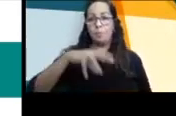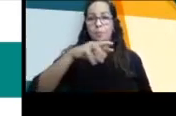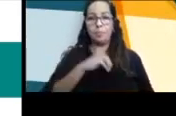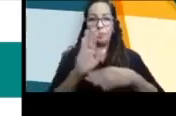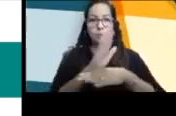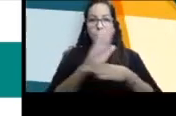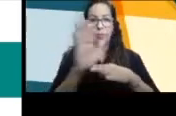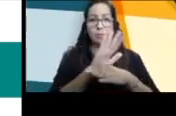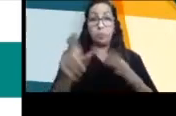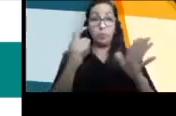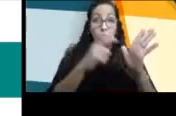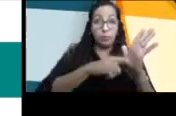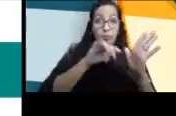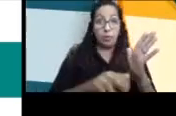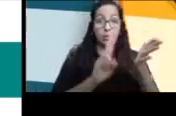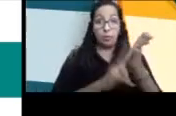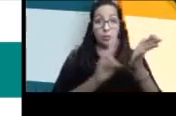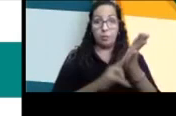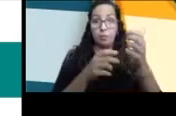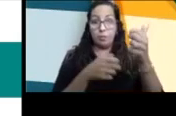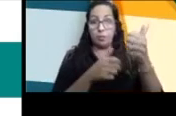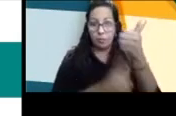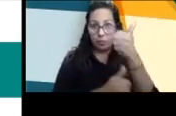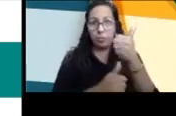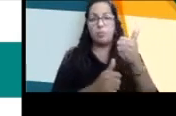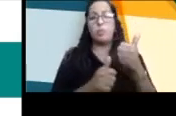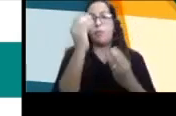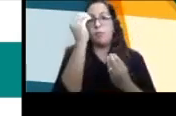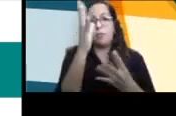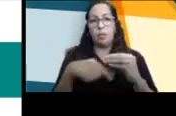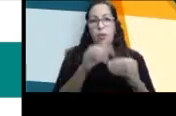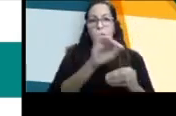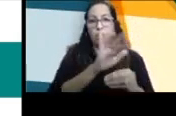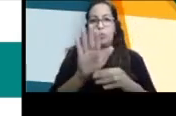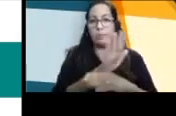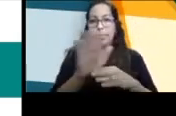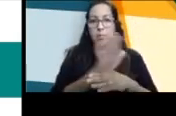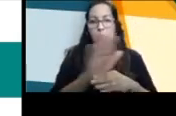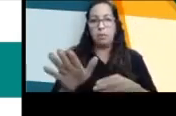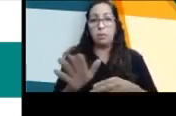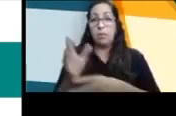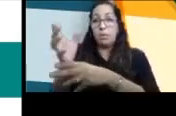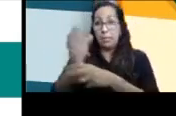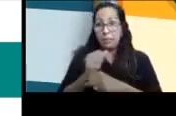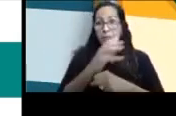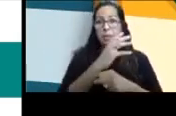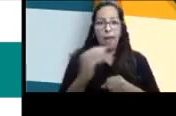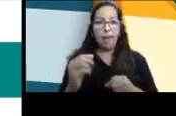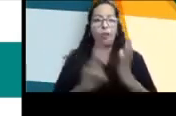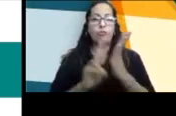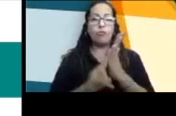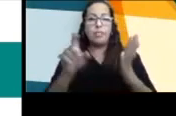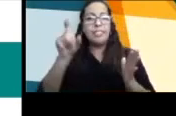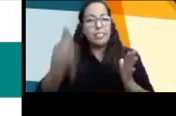those subcontracts and information about those businesses. Recipients and contractors should complete